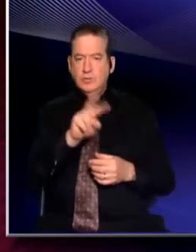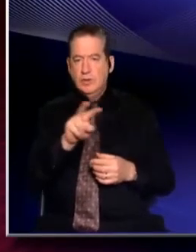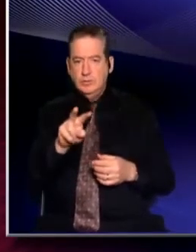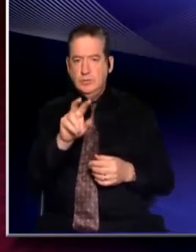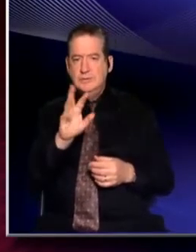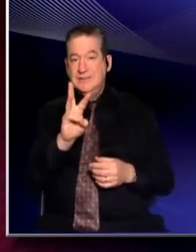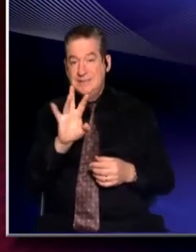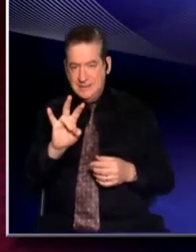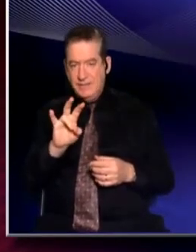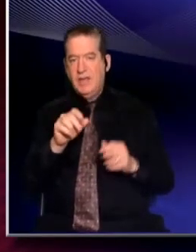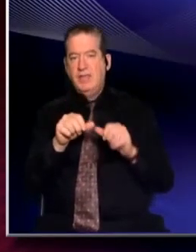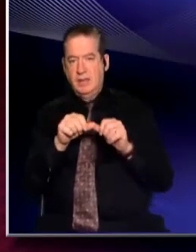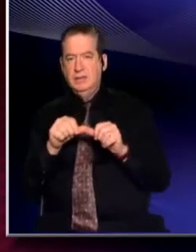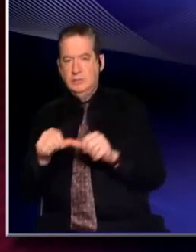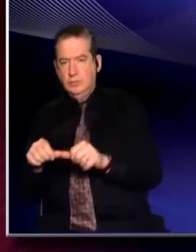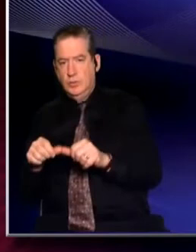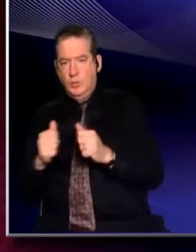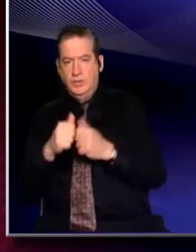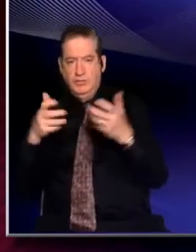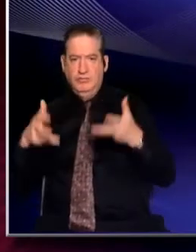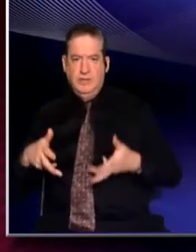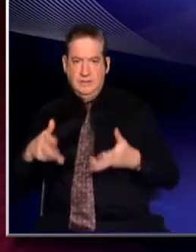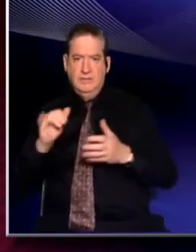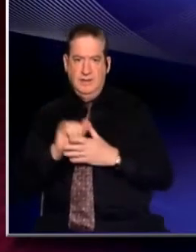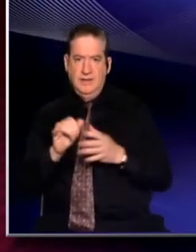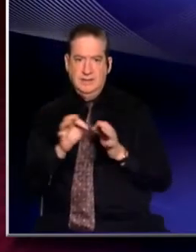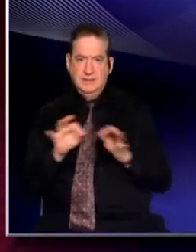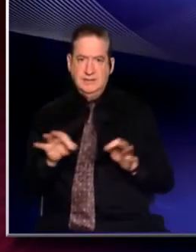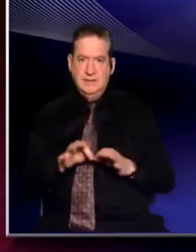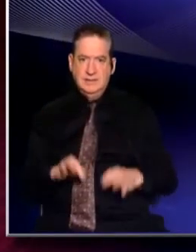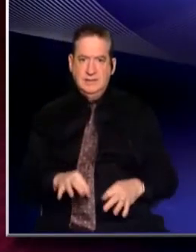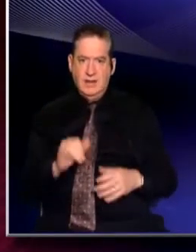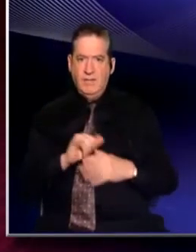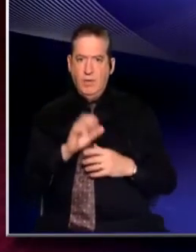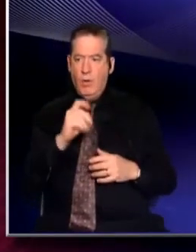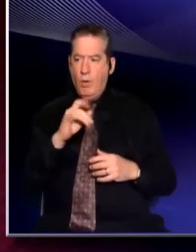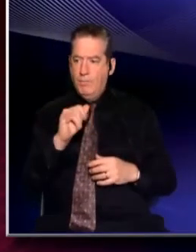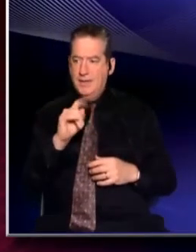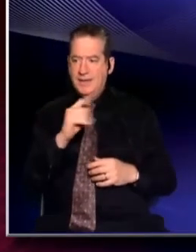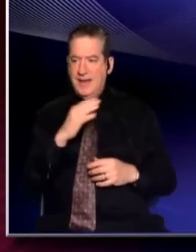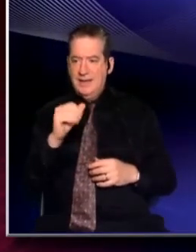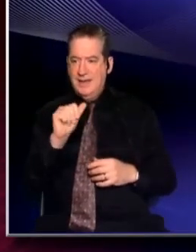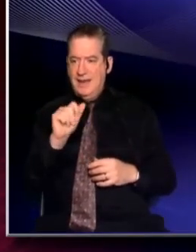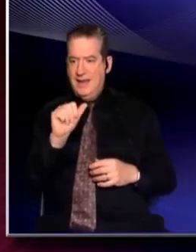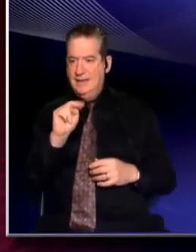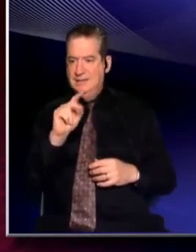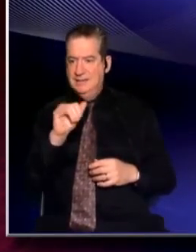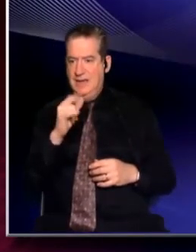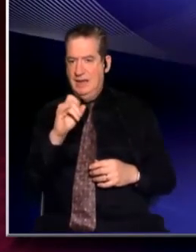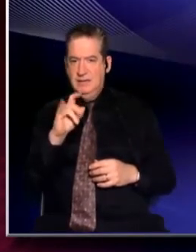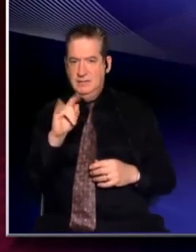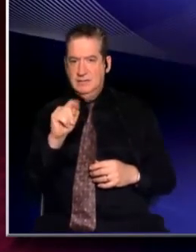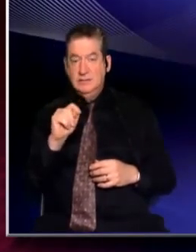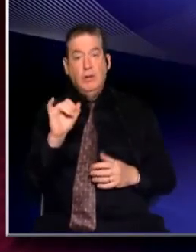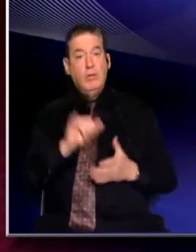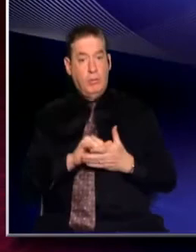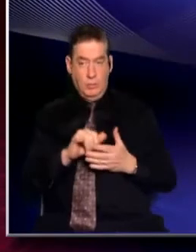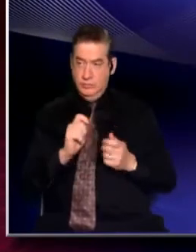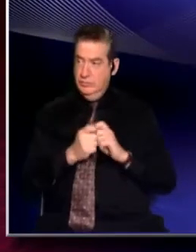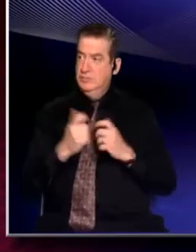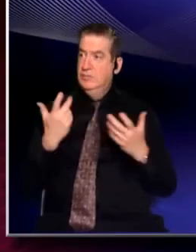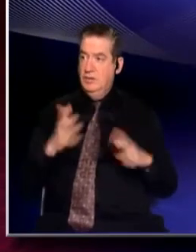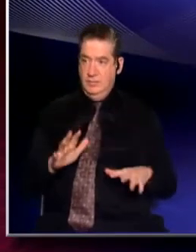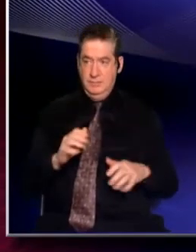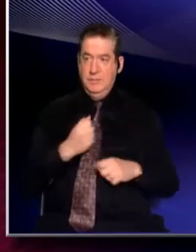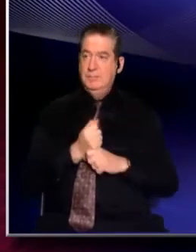362267, and then continue with the rest of that sentence, administration of opioid antagonists. And those changes have already been made, Board Member